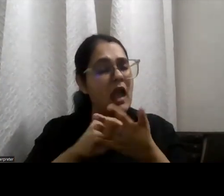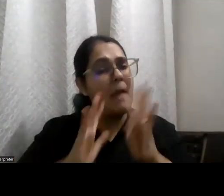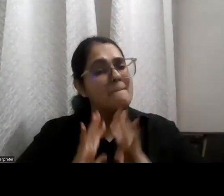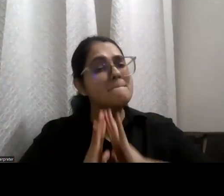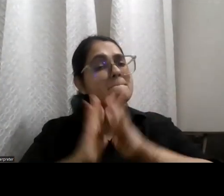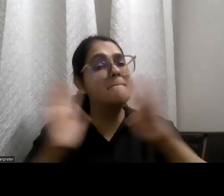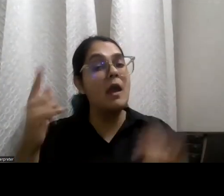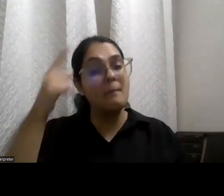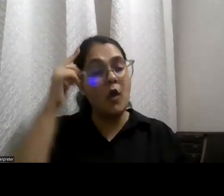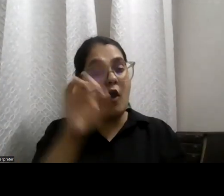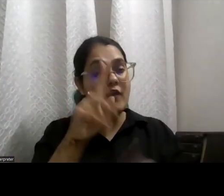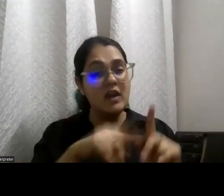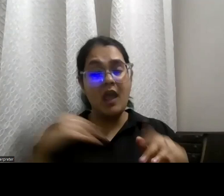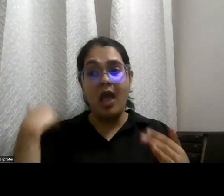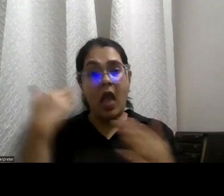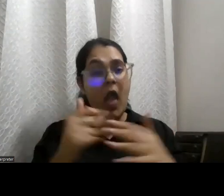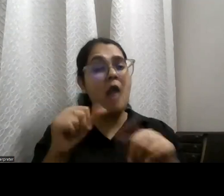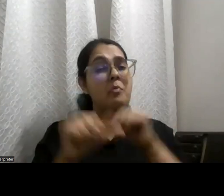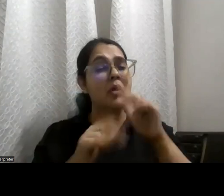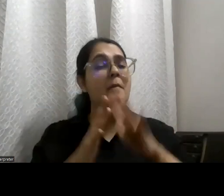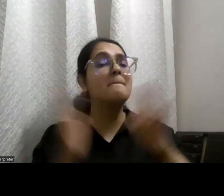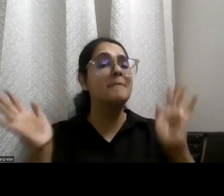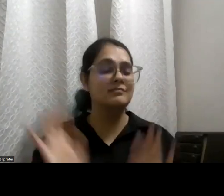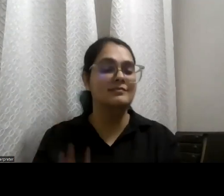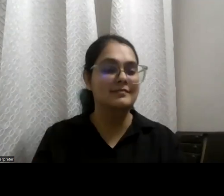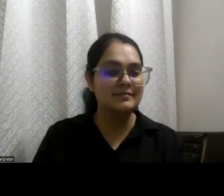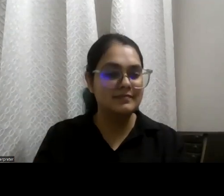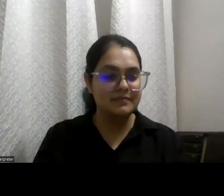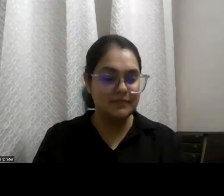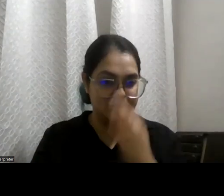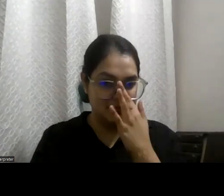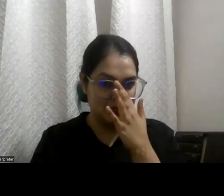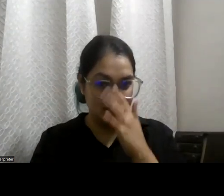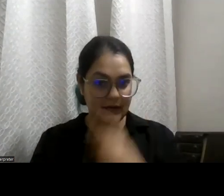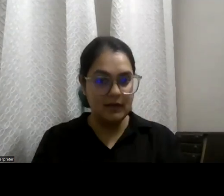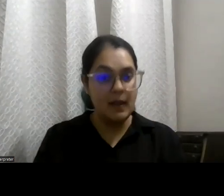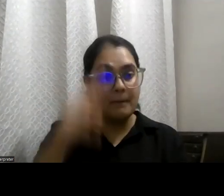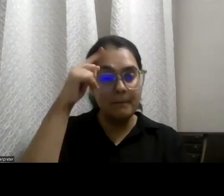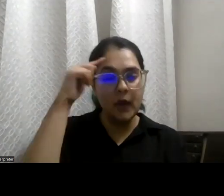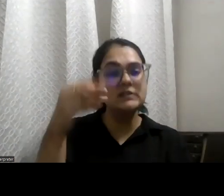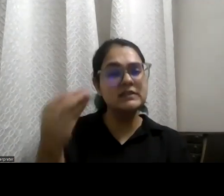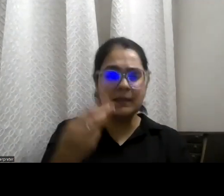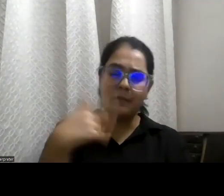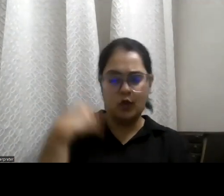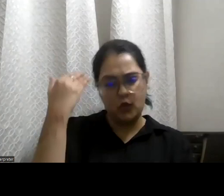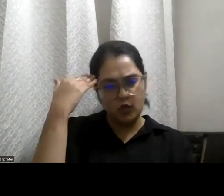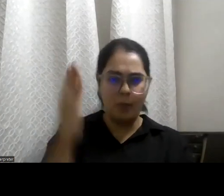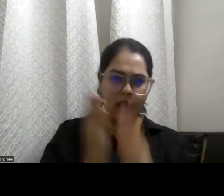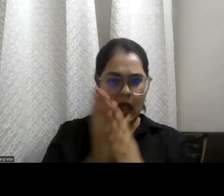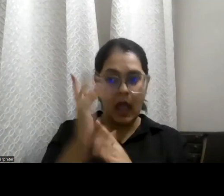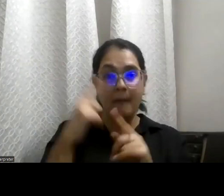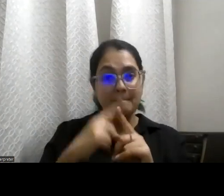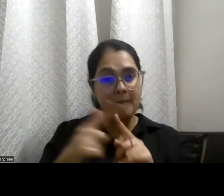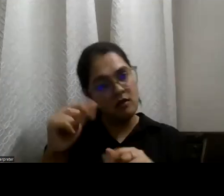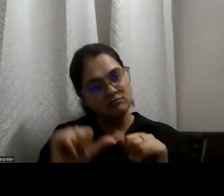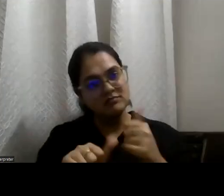a quite progress. Now, I'll come later on that despite these advancements, there are still the challenges. If you look the lens,